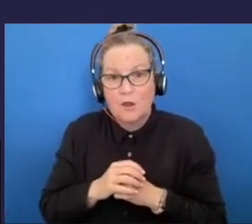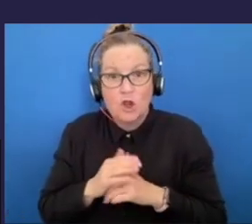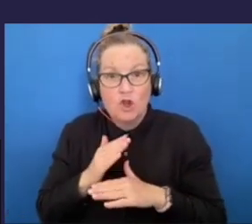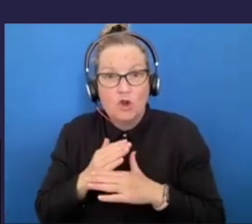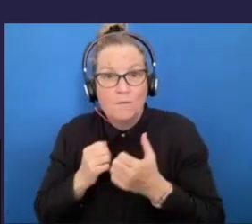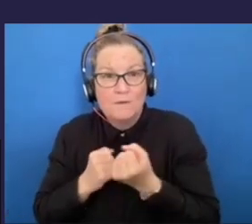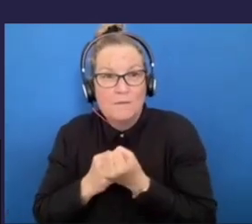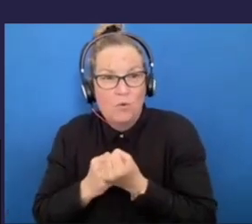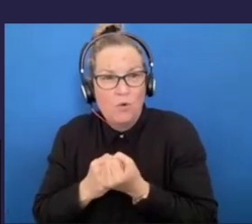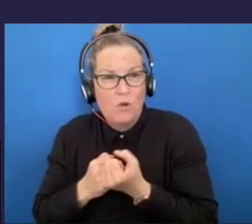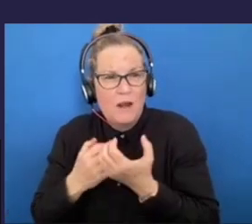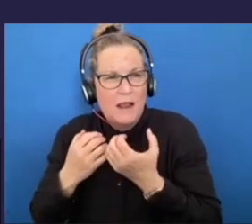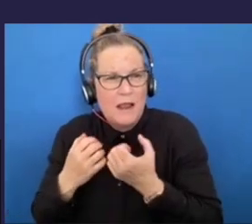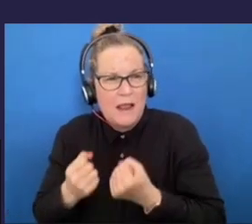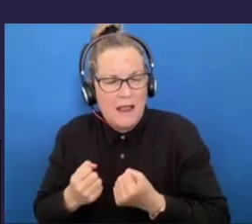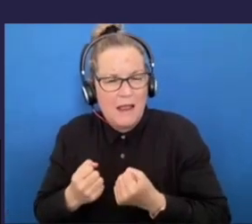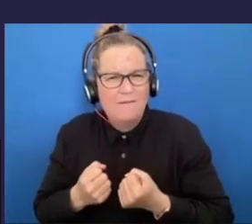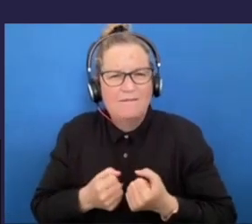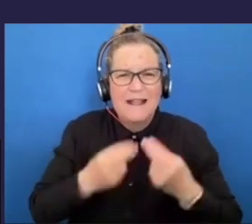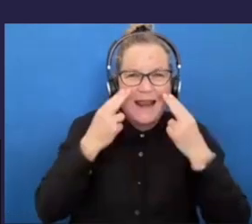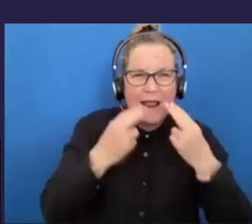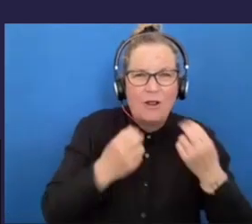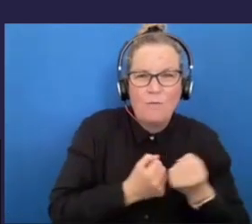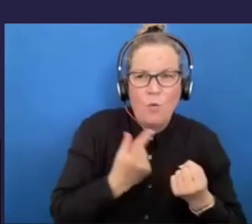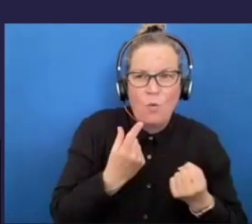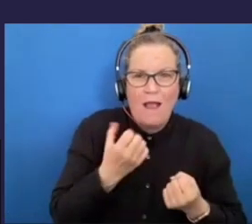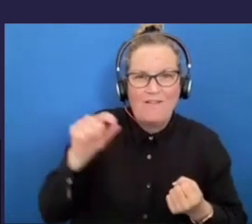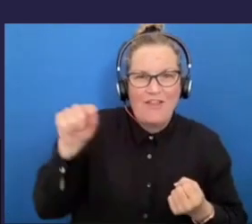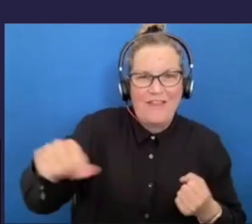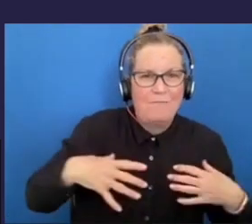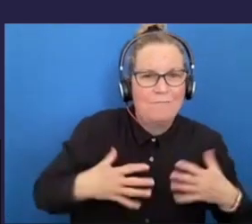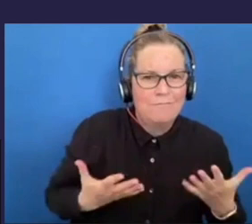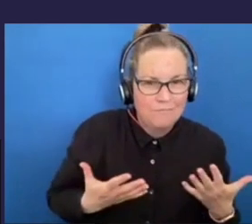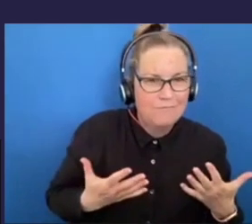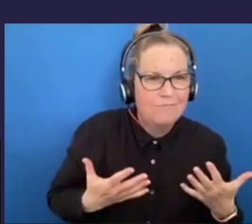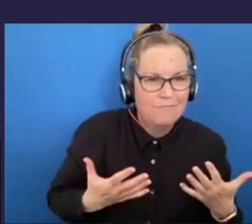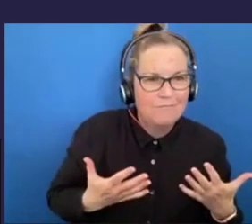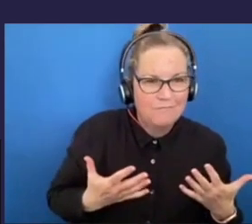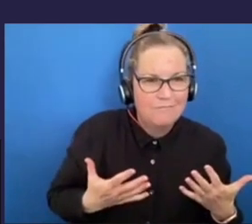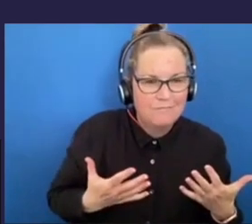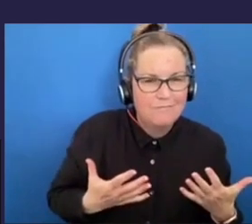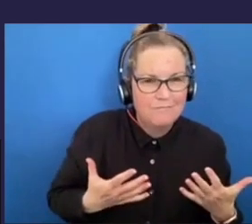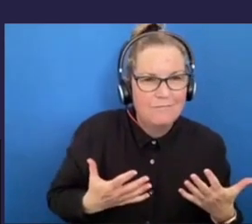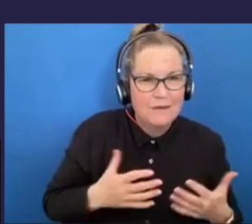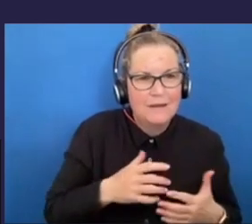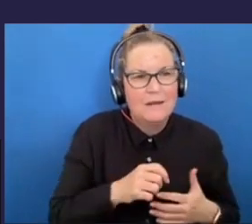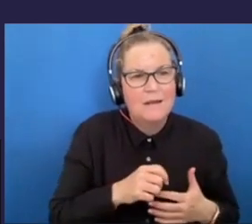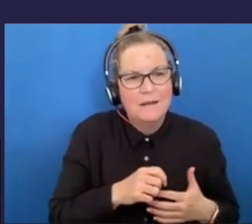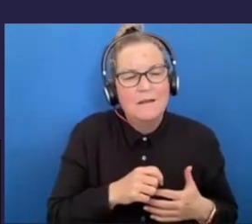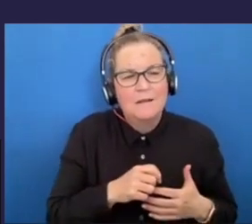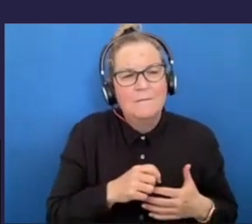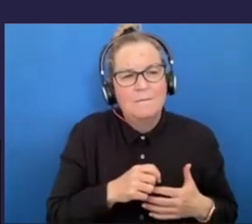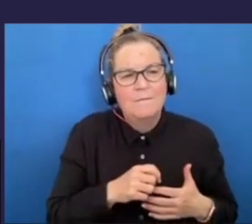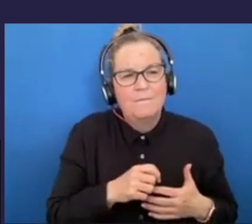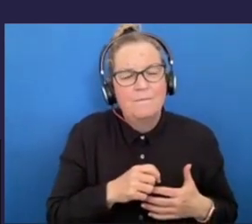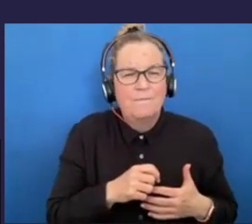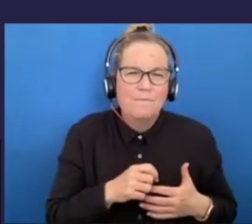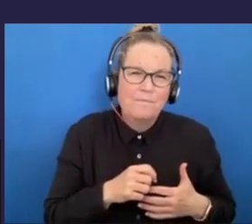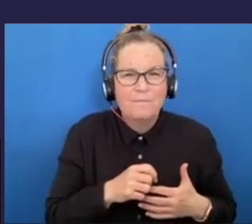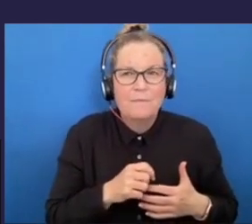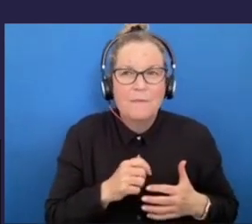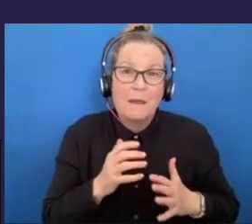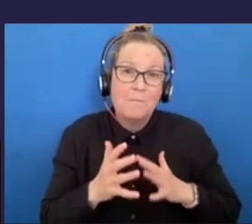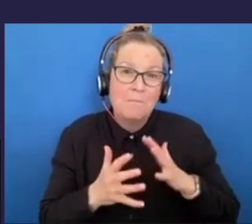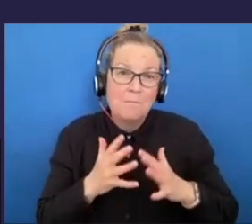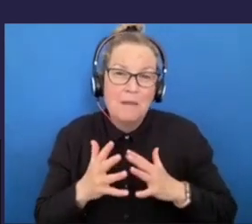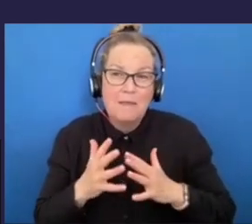most important, is the natural support available and facilitated on the job location. Natural supports are those ways, inherent in the job